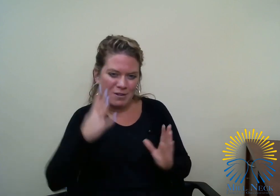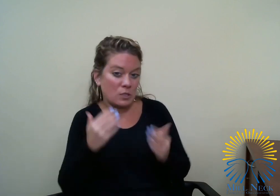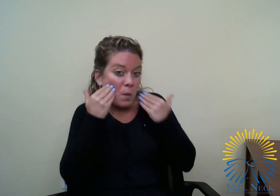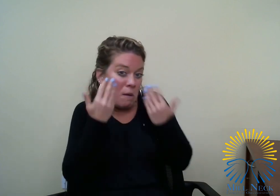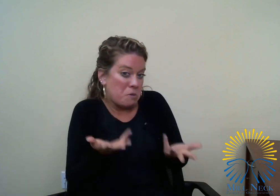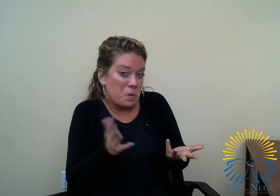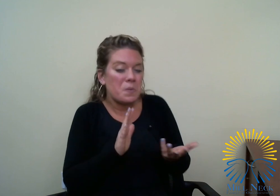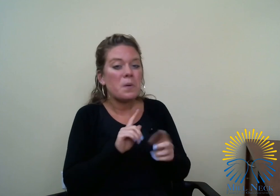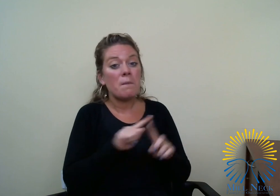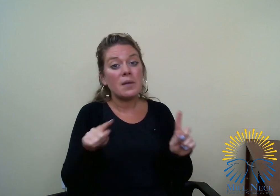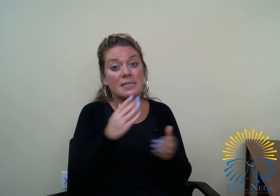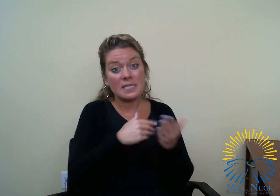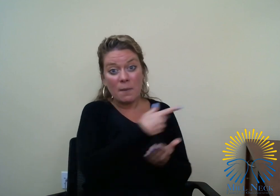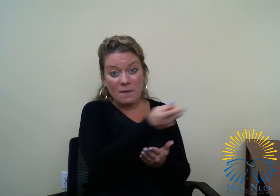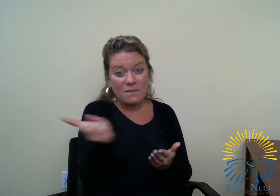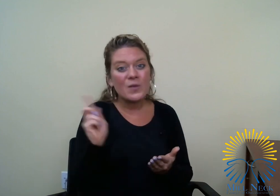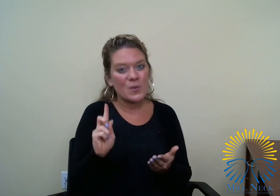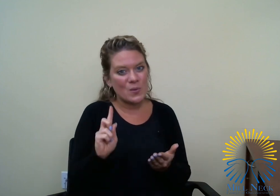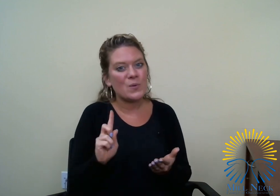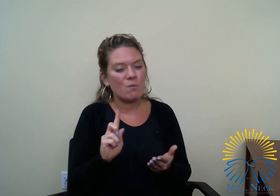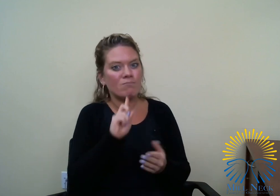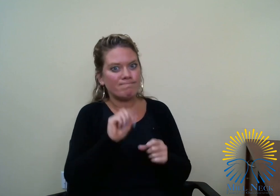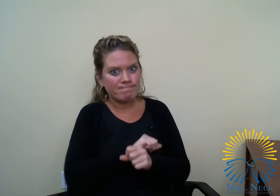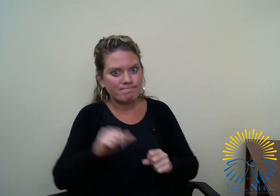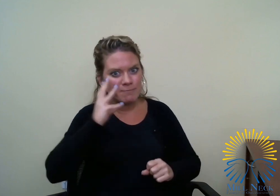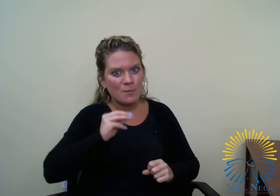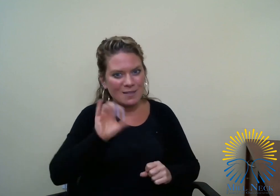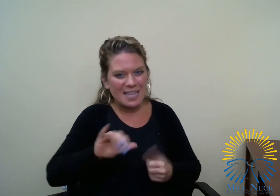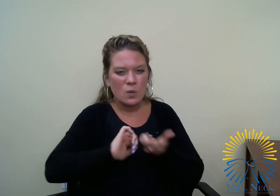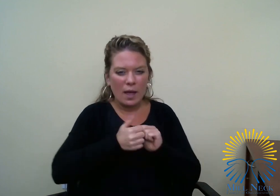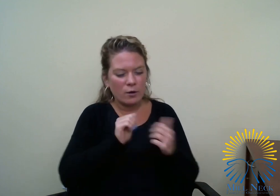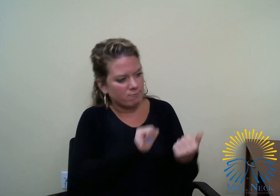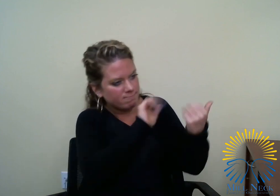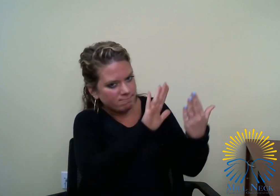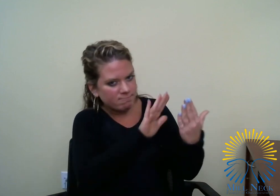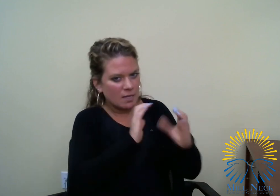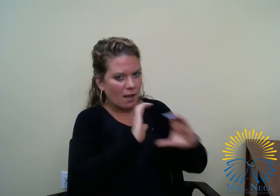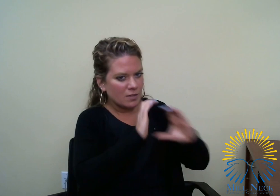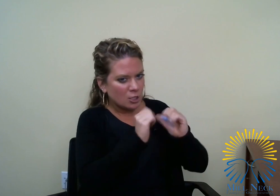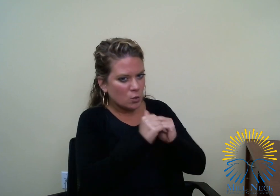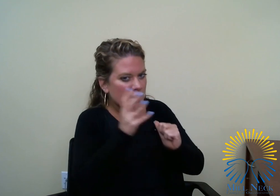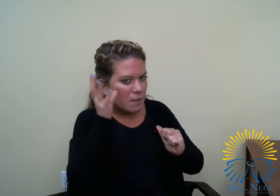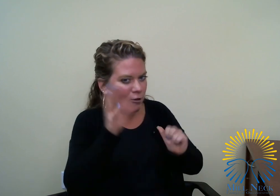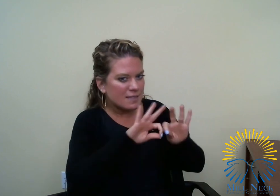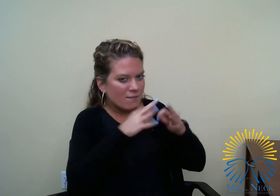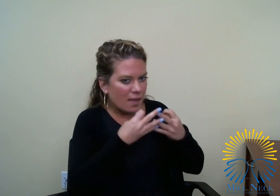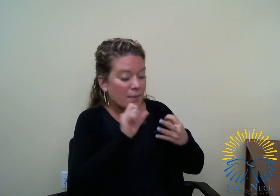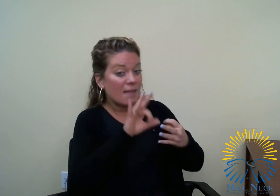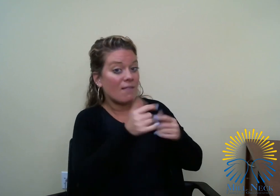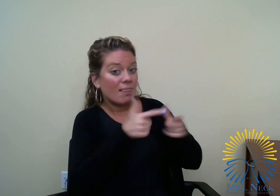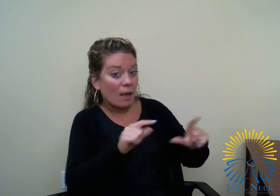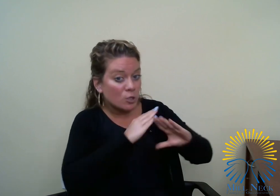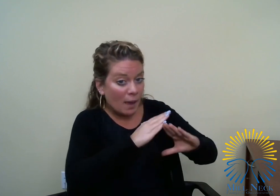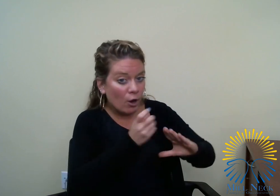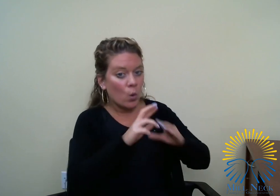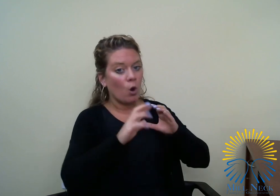of you in this like conversation, that's a very real thing, right? So how do you have that conversation and you're communicating through a language barrier or a cultural